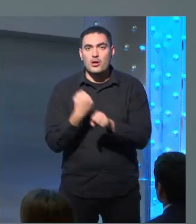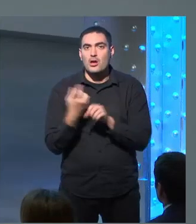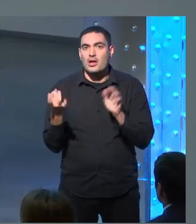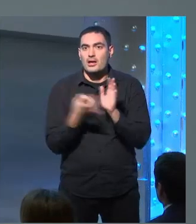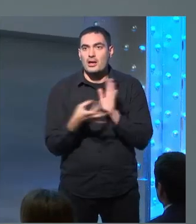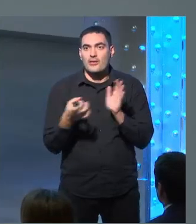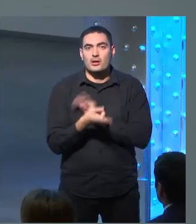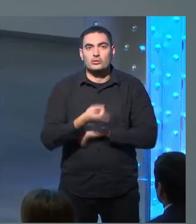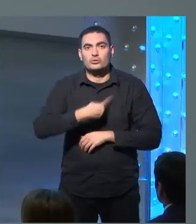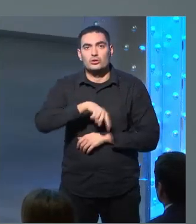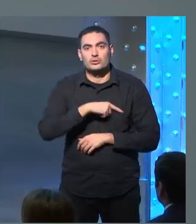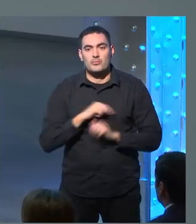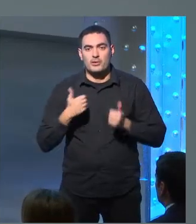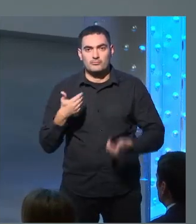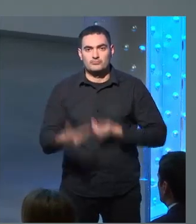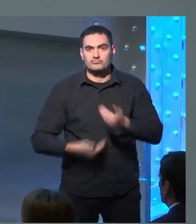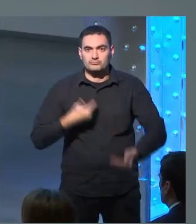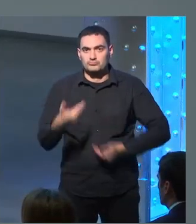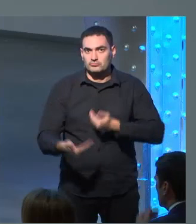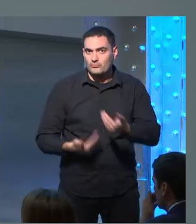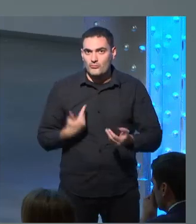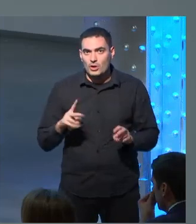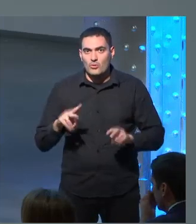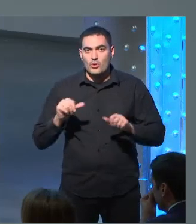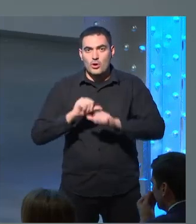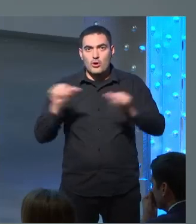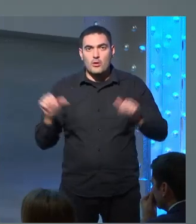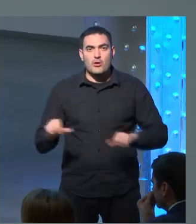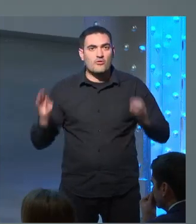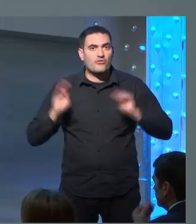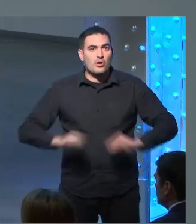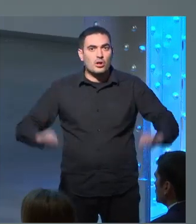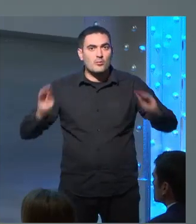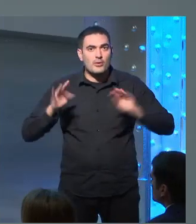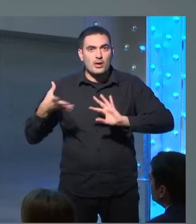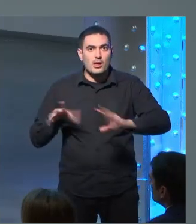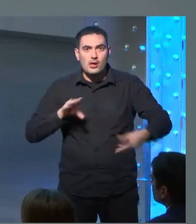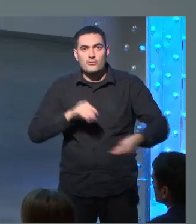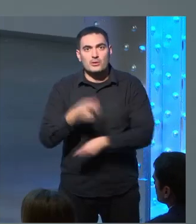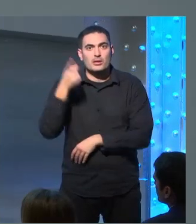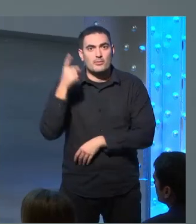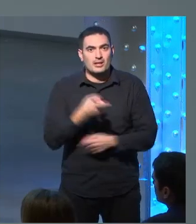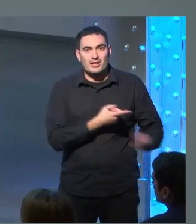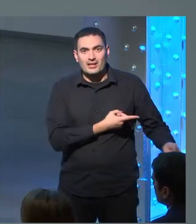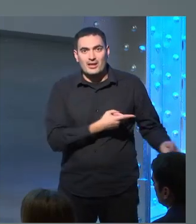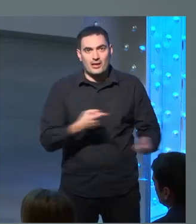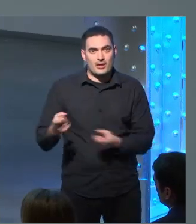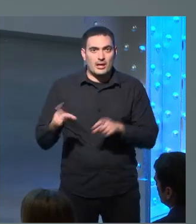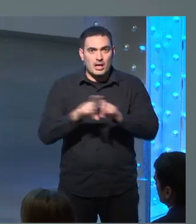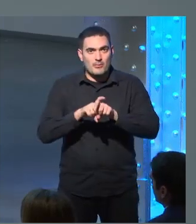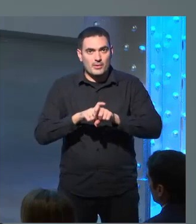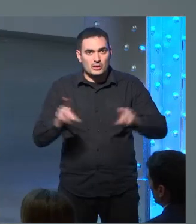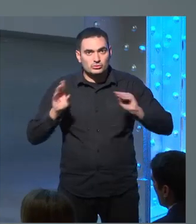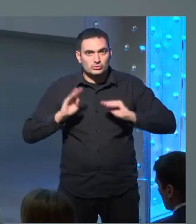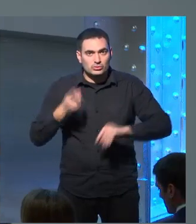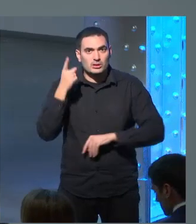and quality employment that we are putting together, that adapts to the